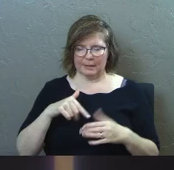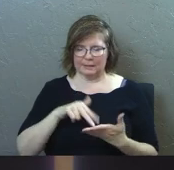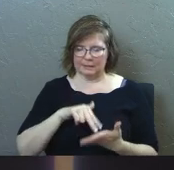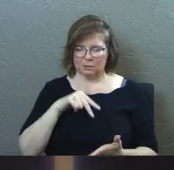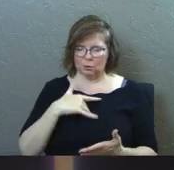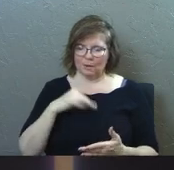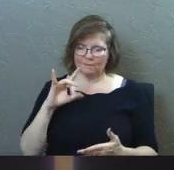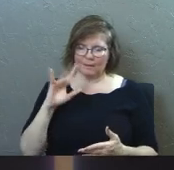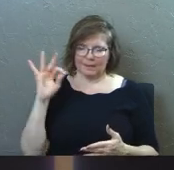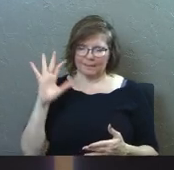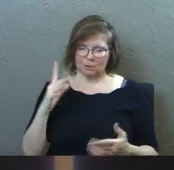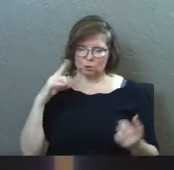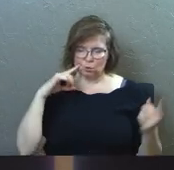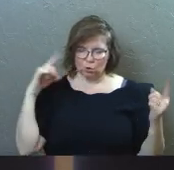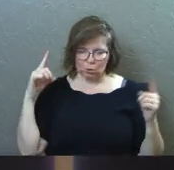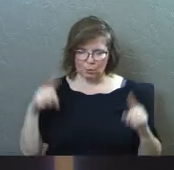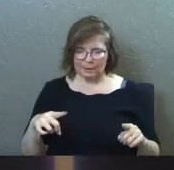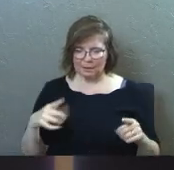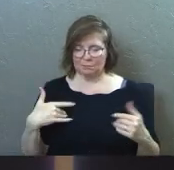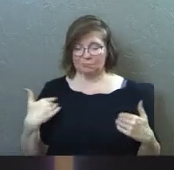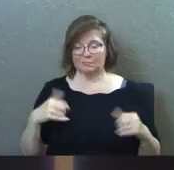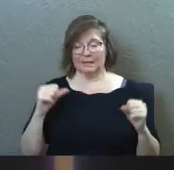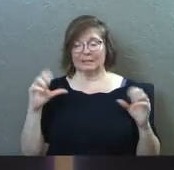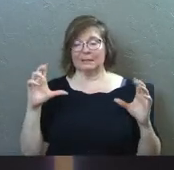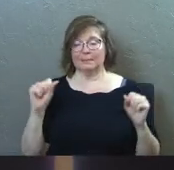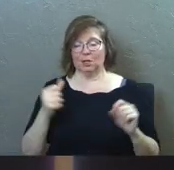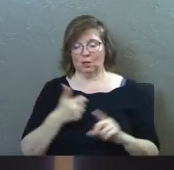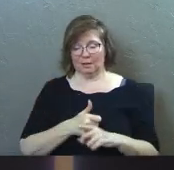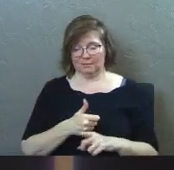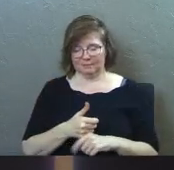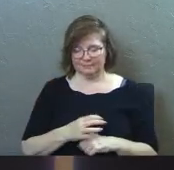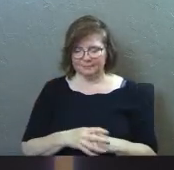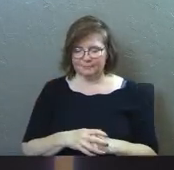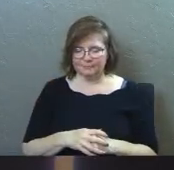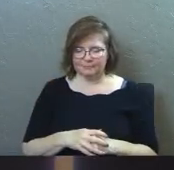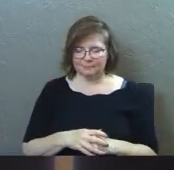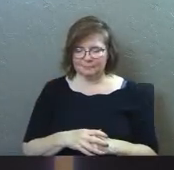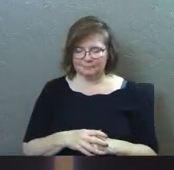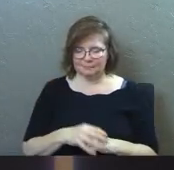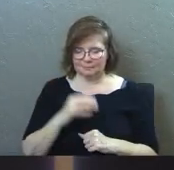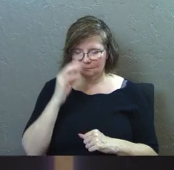You got 8 pastors to agree on something. God, that's a miracle.